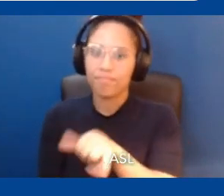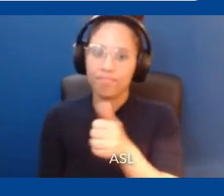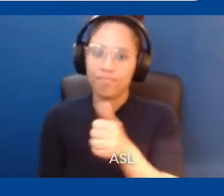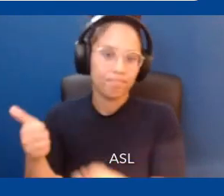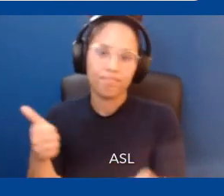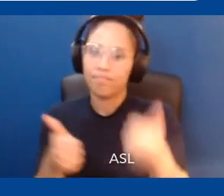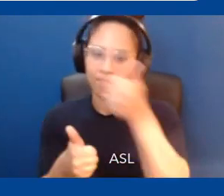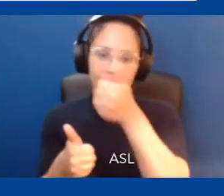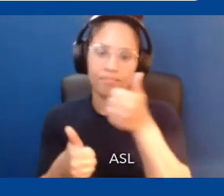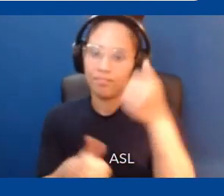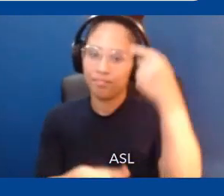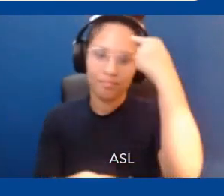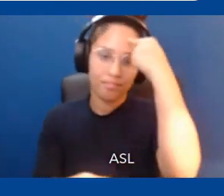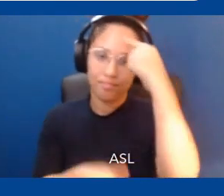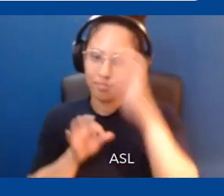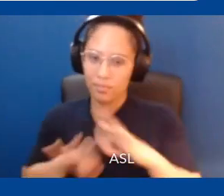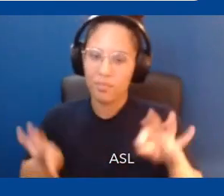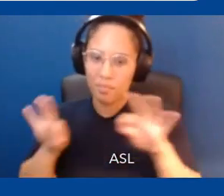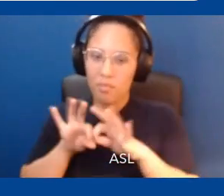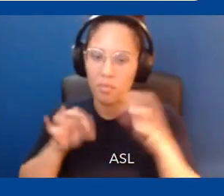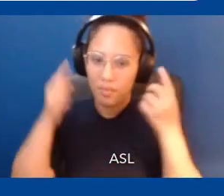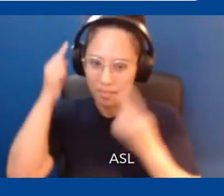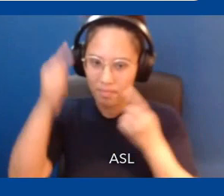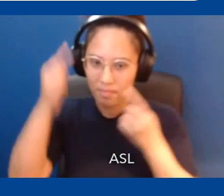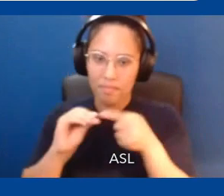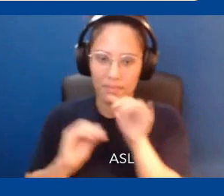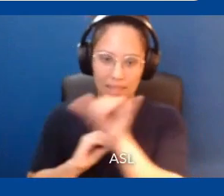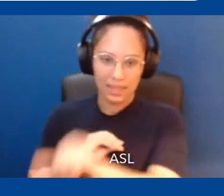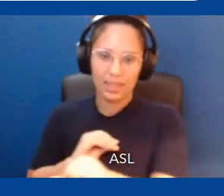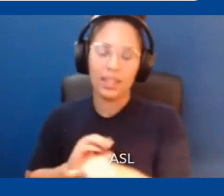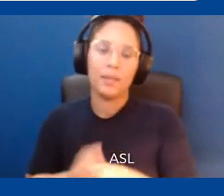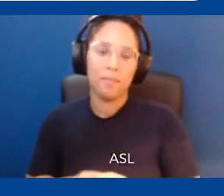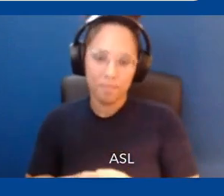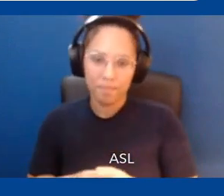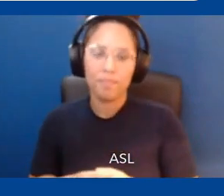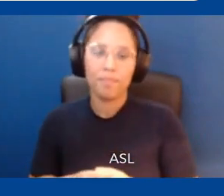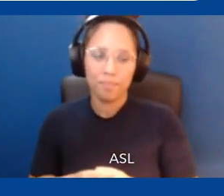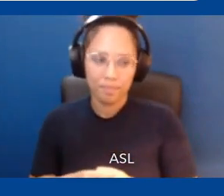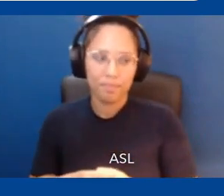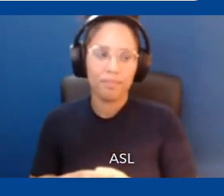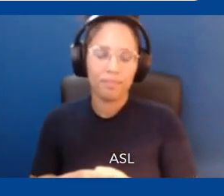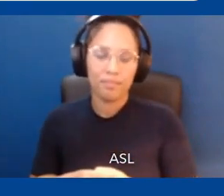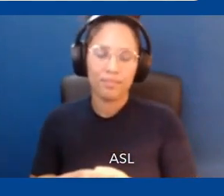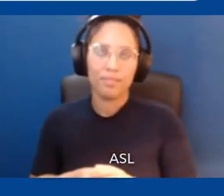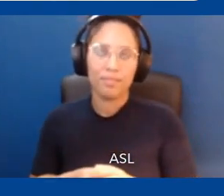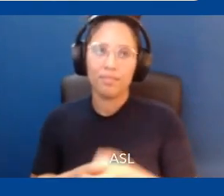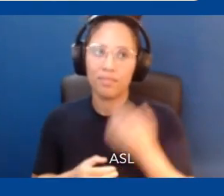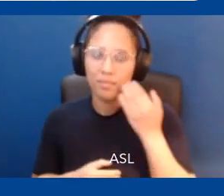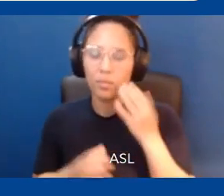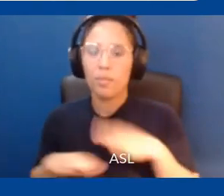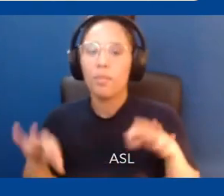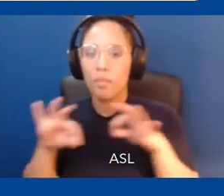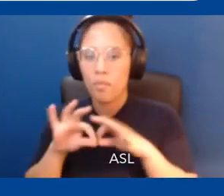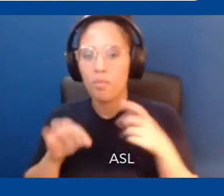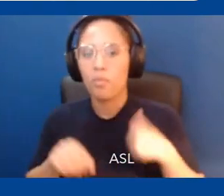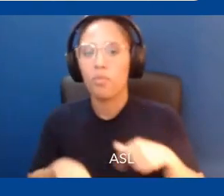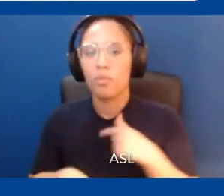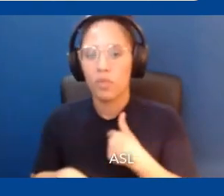important thing to think about. Like, yes, how these communities can